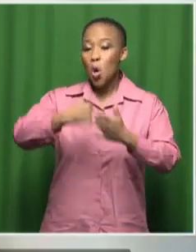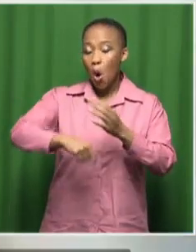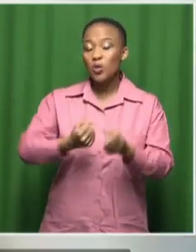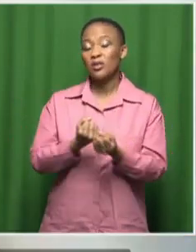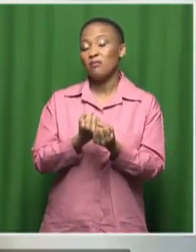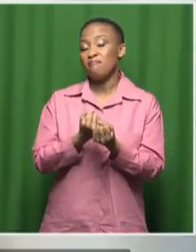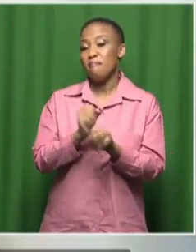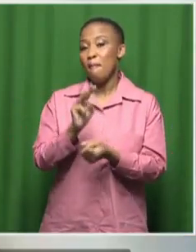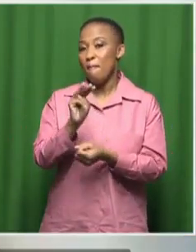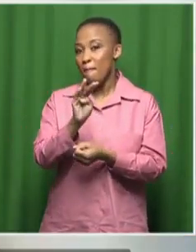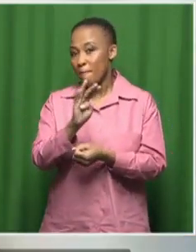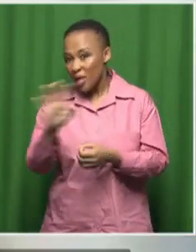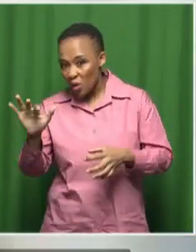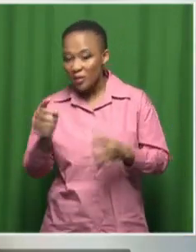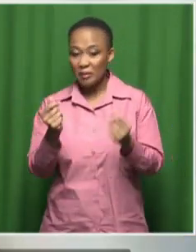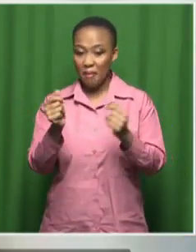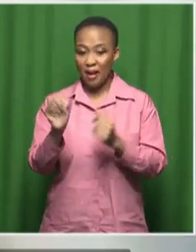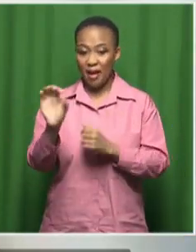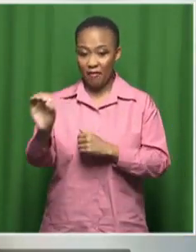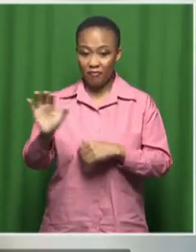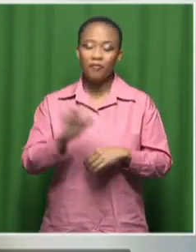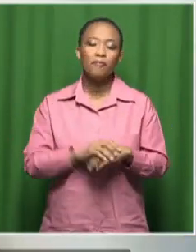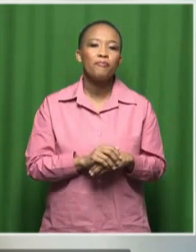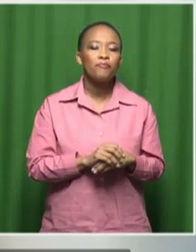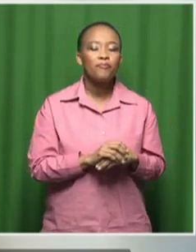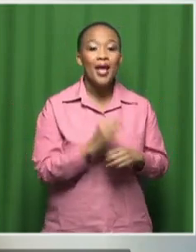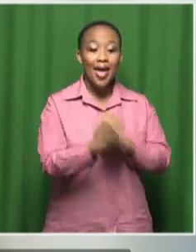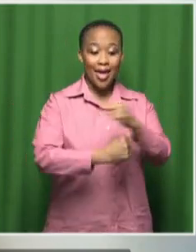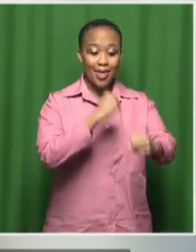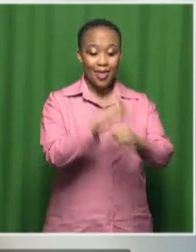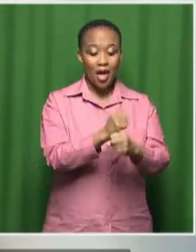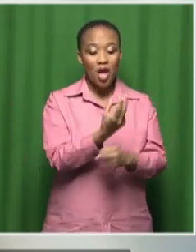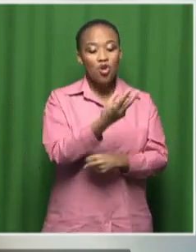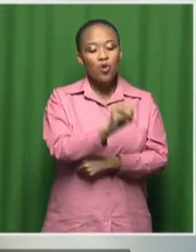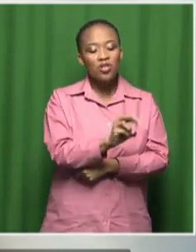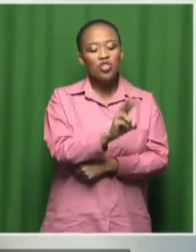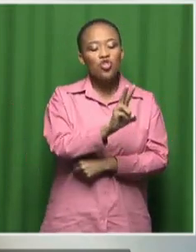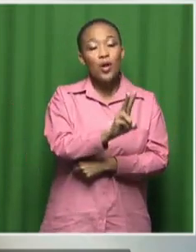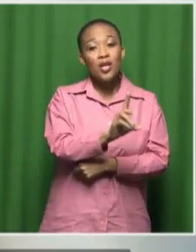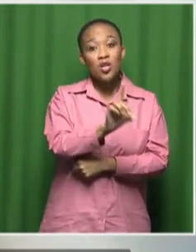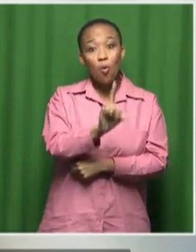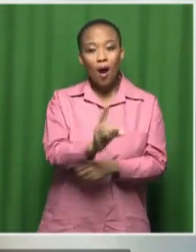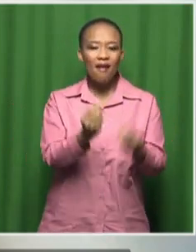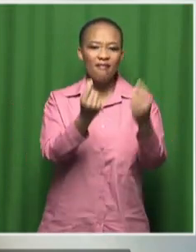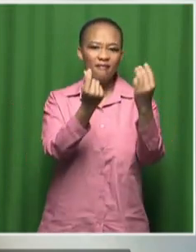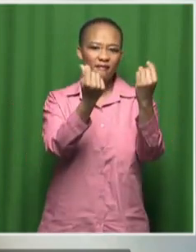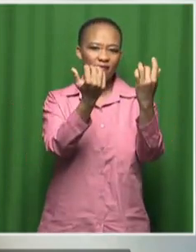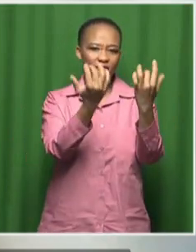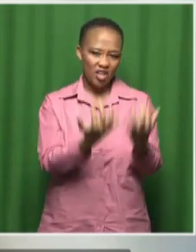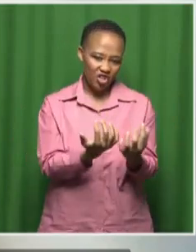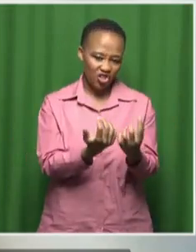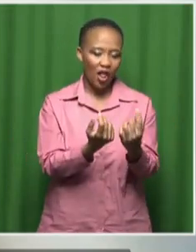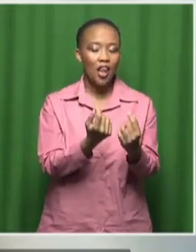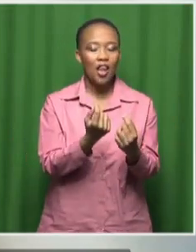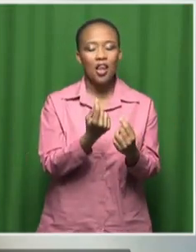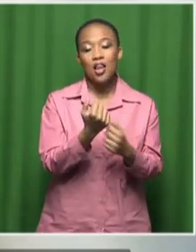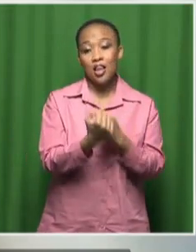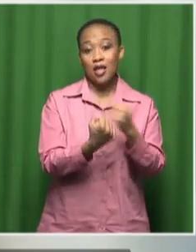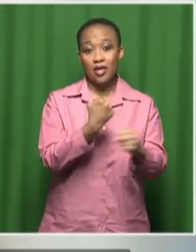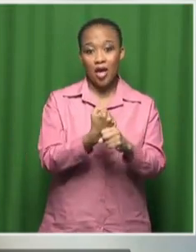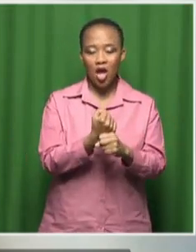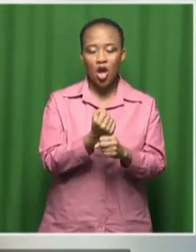in 2020, in financial year 2021, government spent 7.2